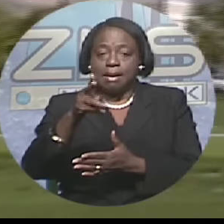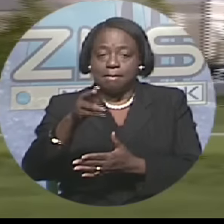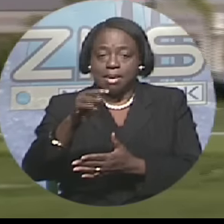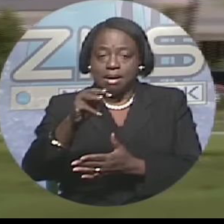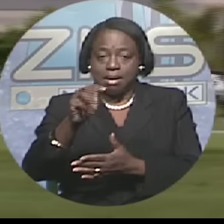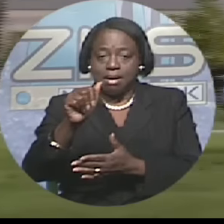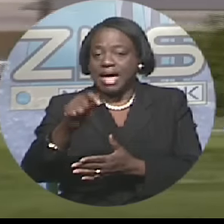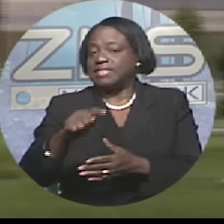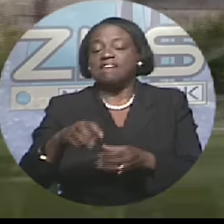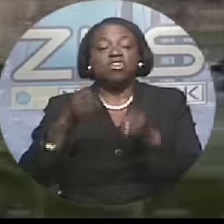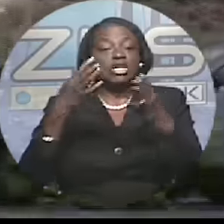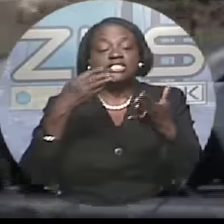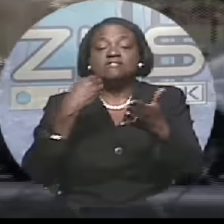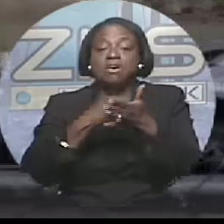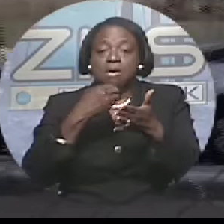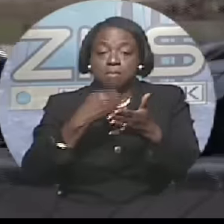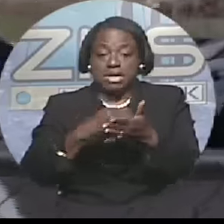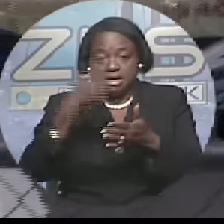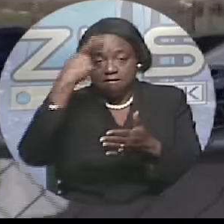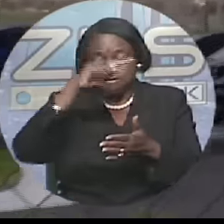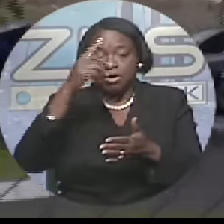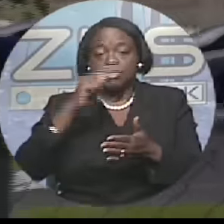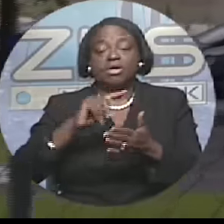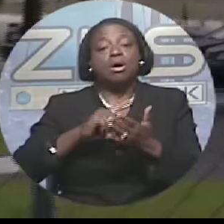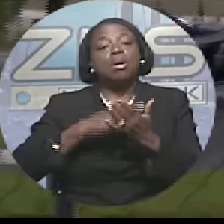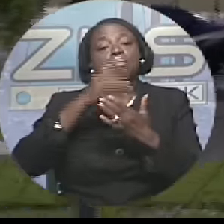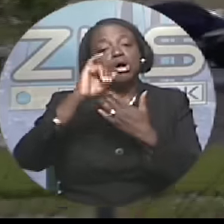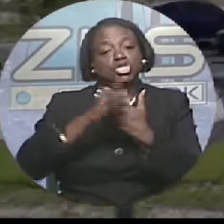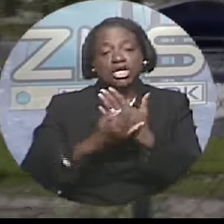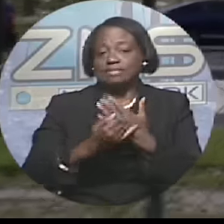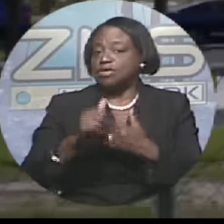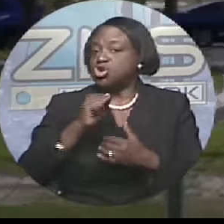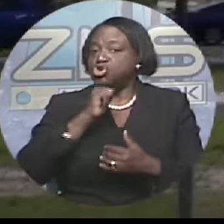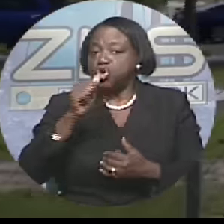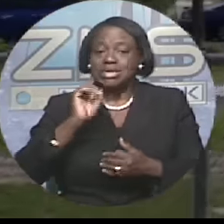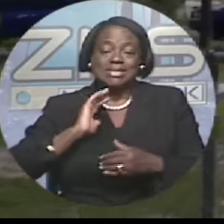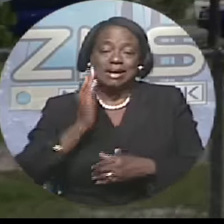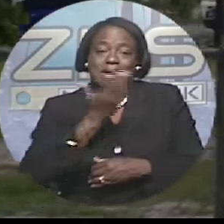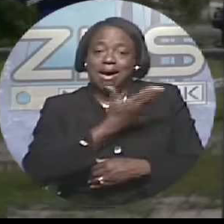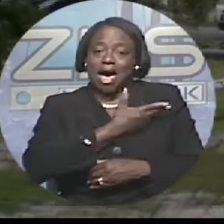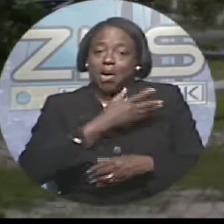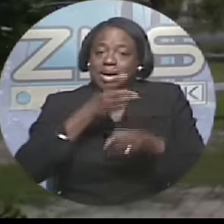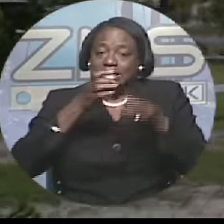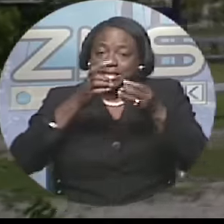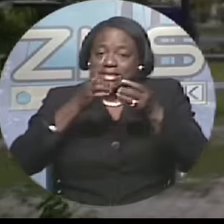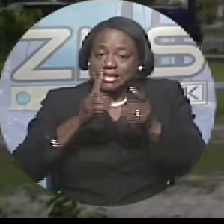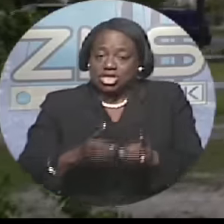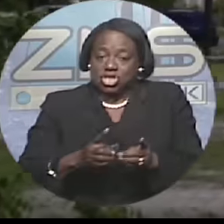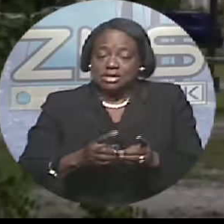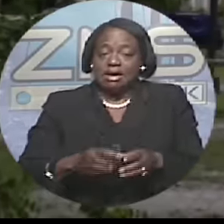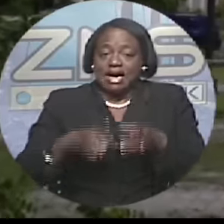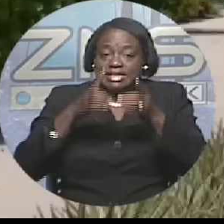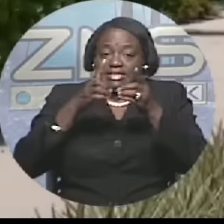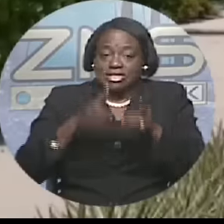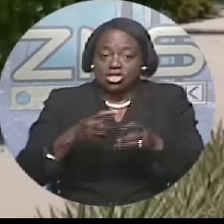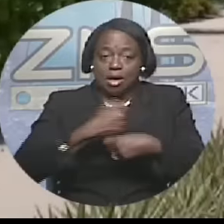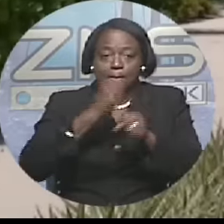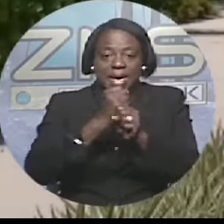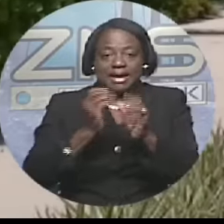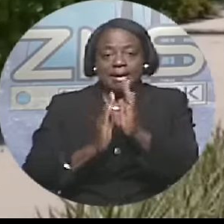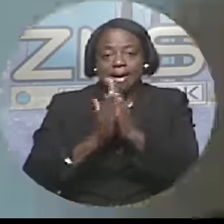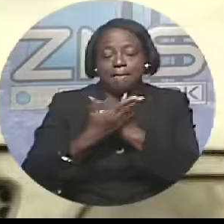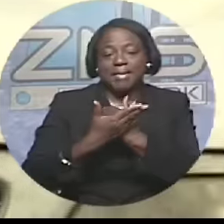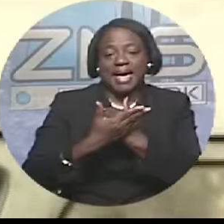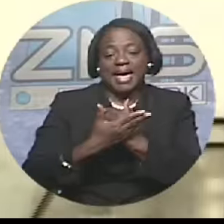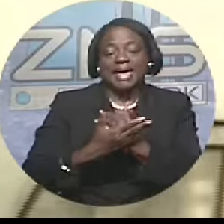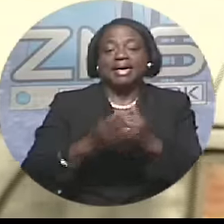an example. Now, that is not our decision. That is the decision to be made by the bank, the receivers, but we are saying to them, we